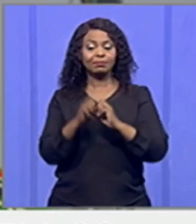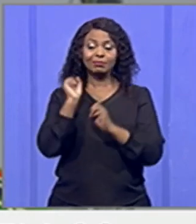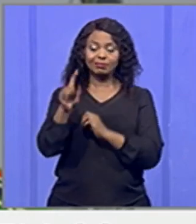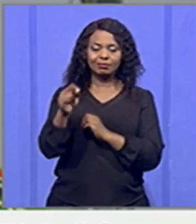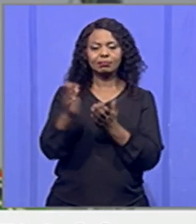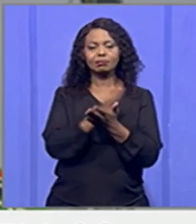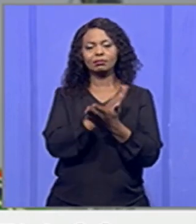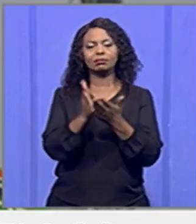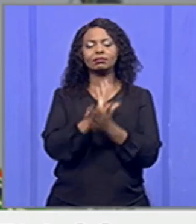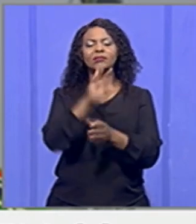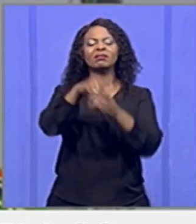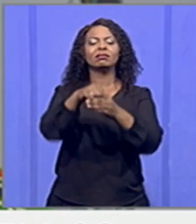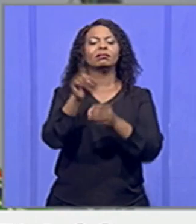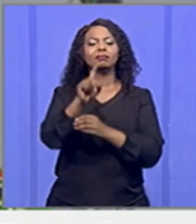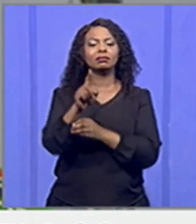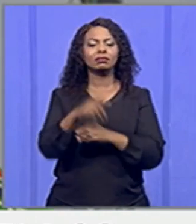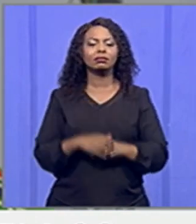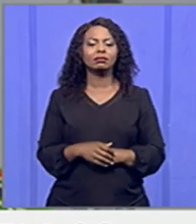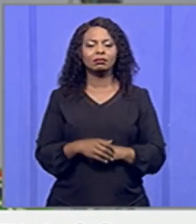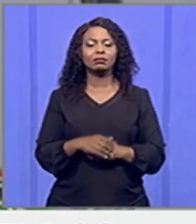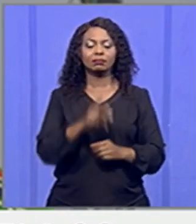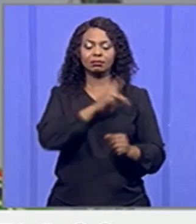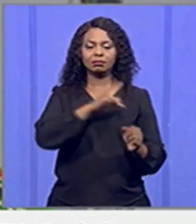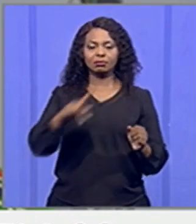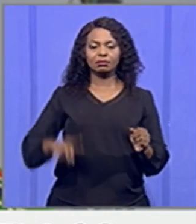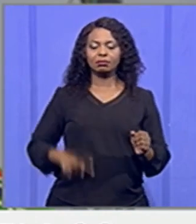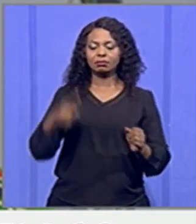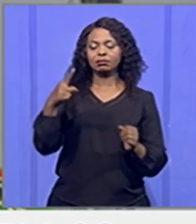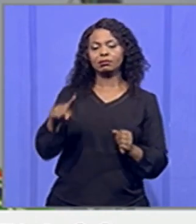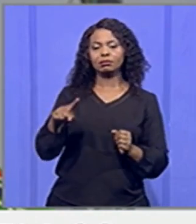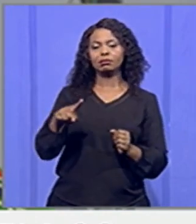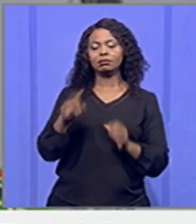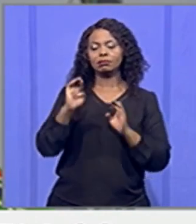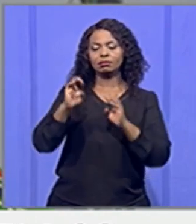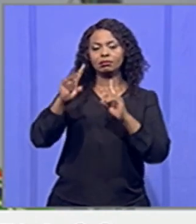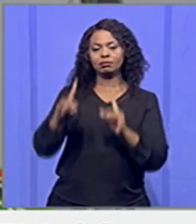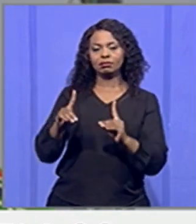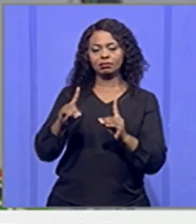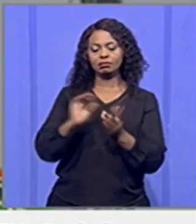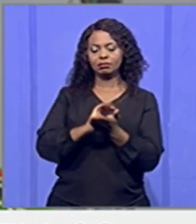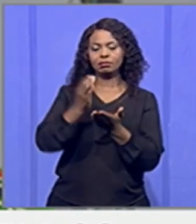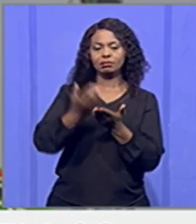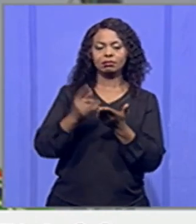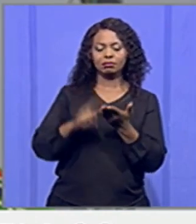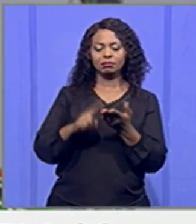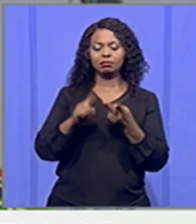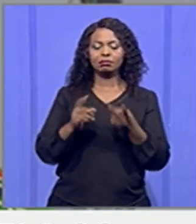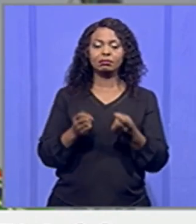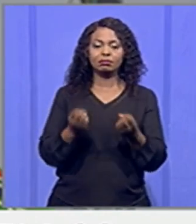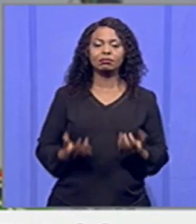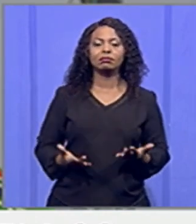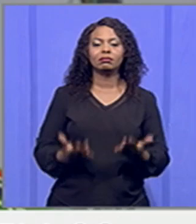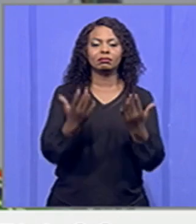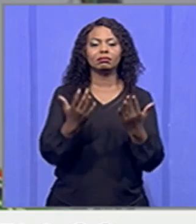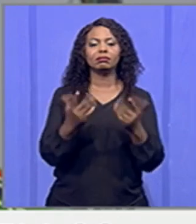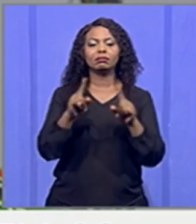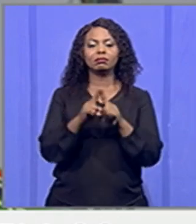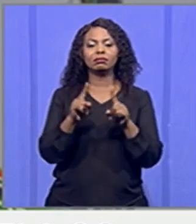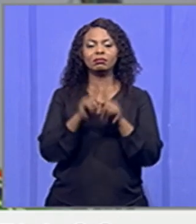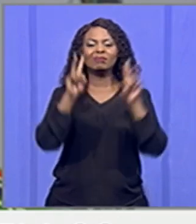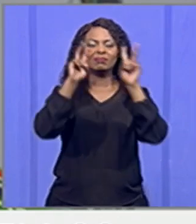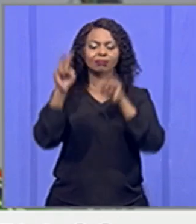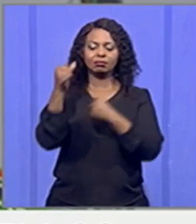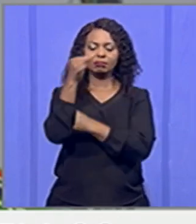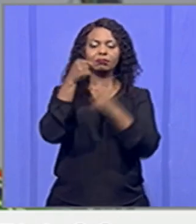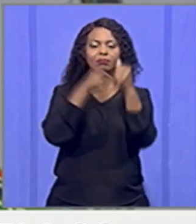others includes changing the framework for educational grant, the delivery model, and also the types of structures